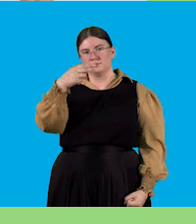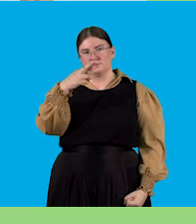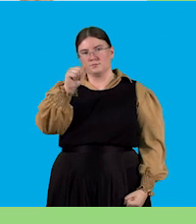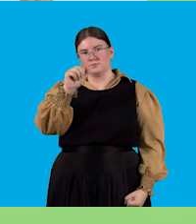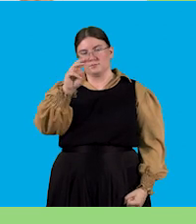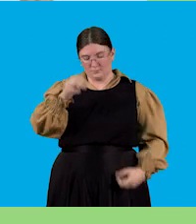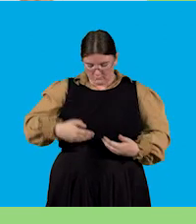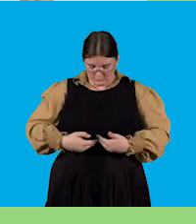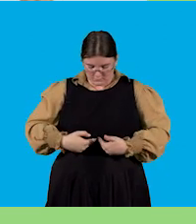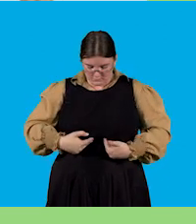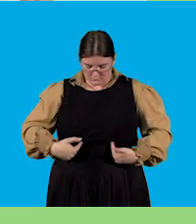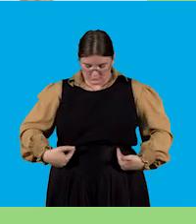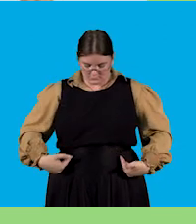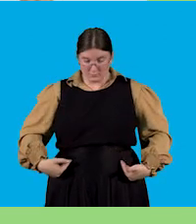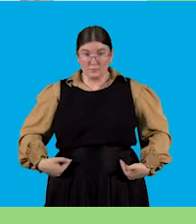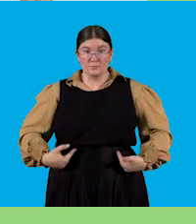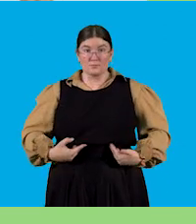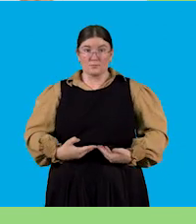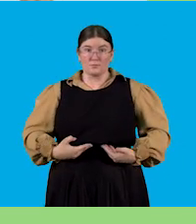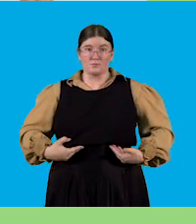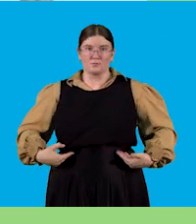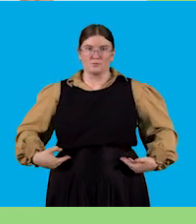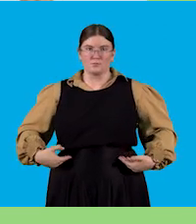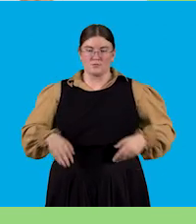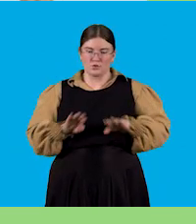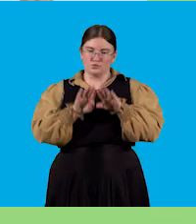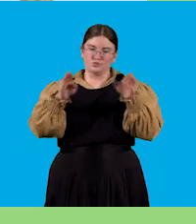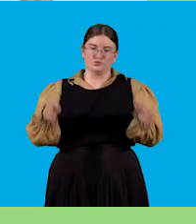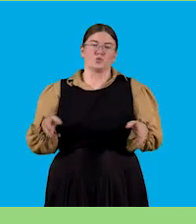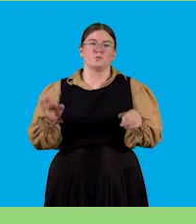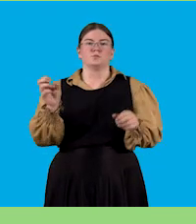base of the ribs, which forms a dome shape.